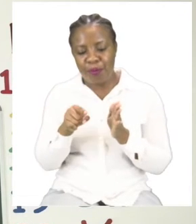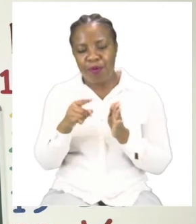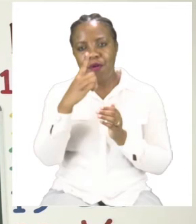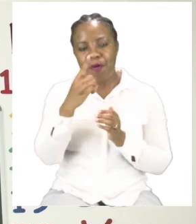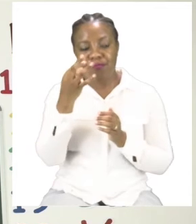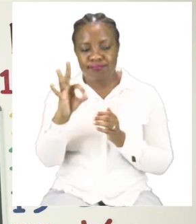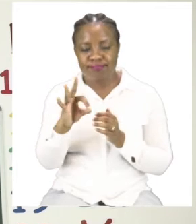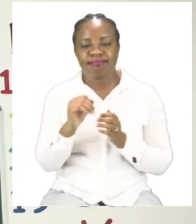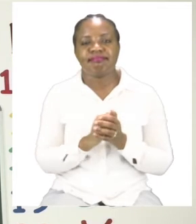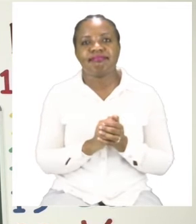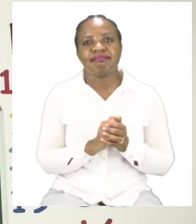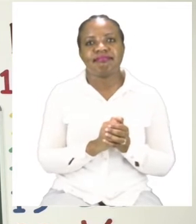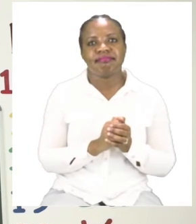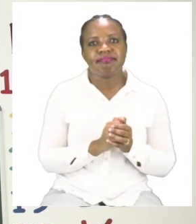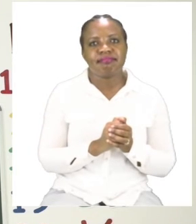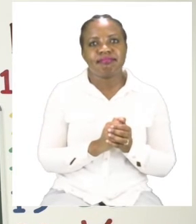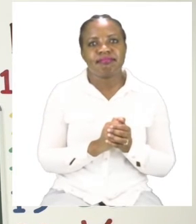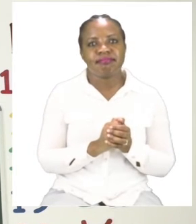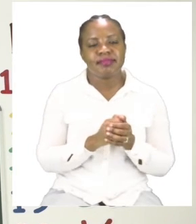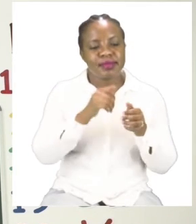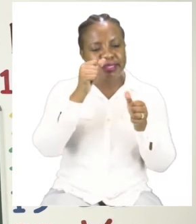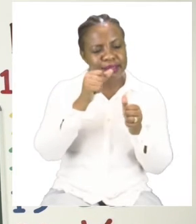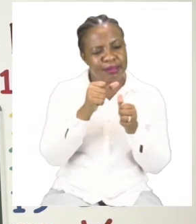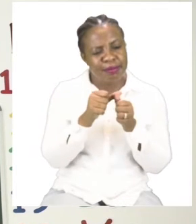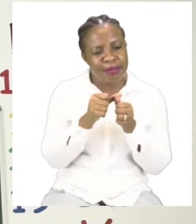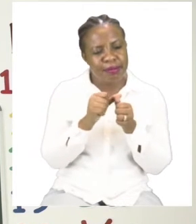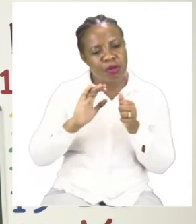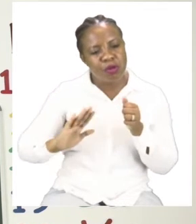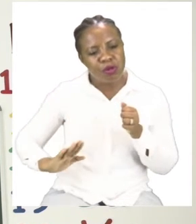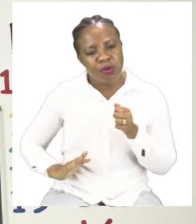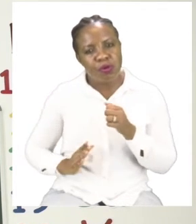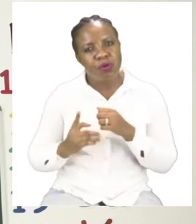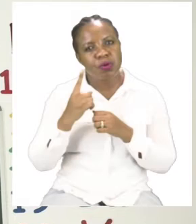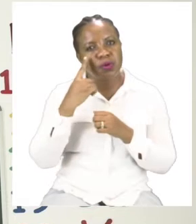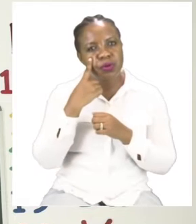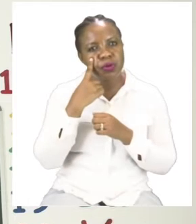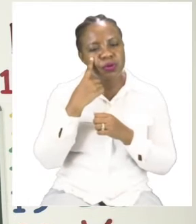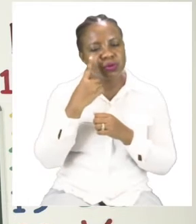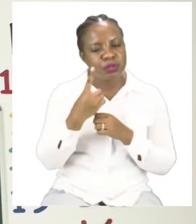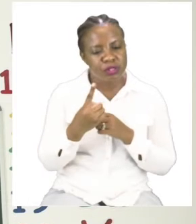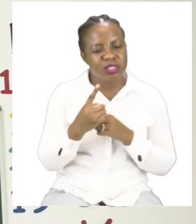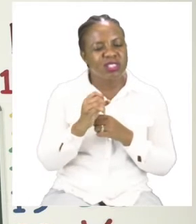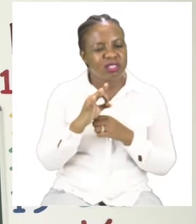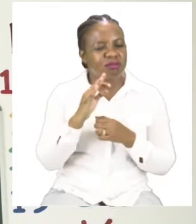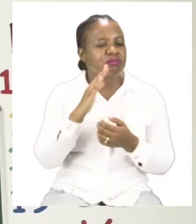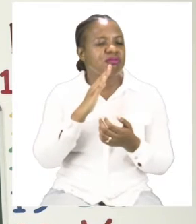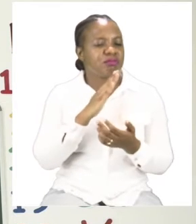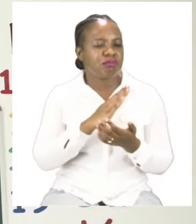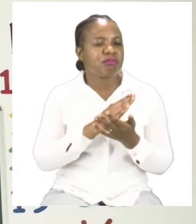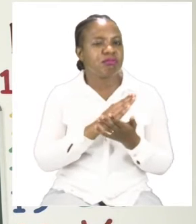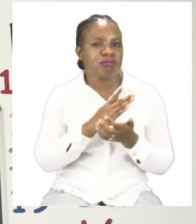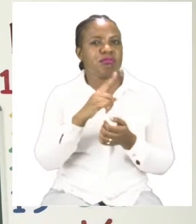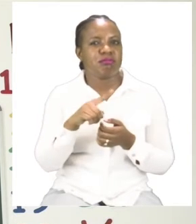Now remember, boys and girls, if you want to check if your work is correct, you must go the opposite way. If we are to take